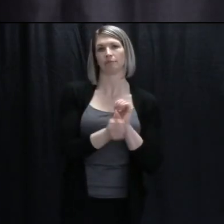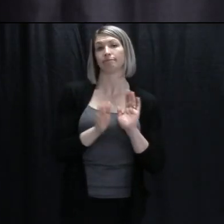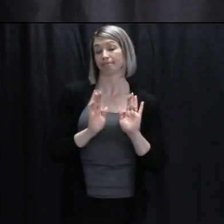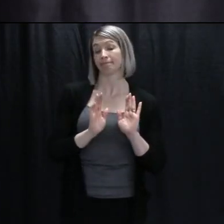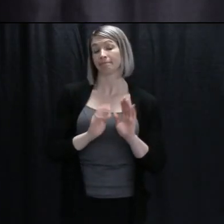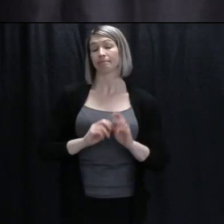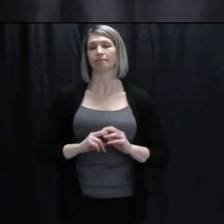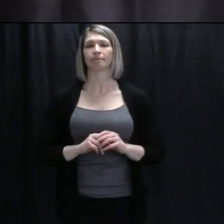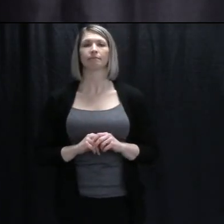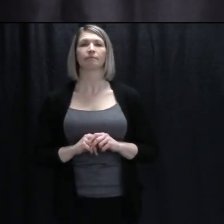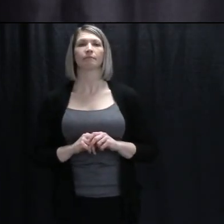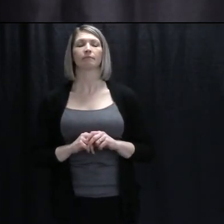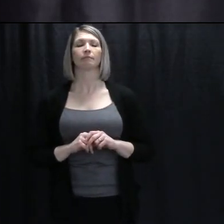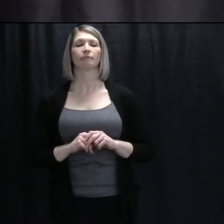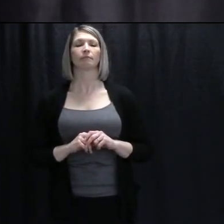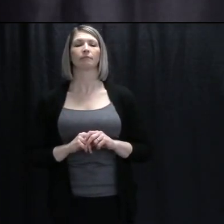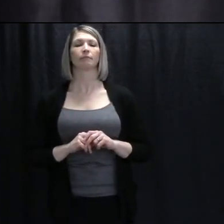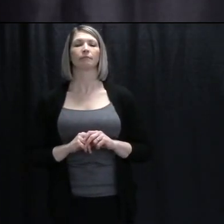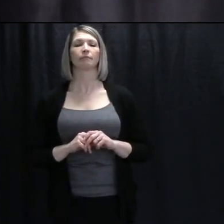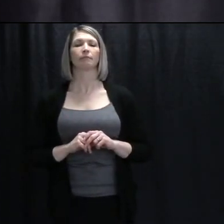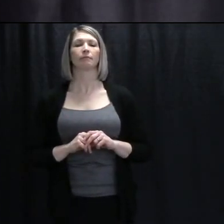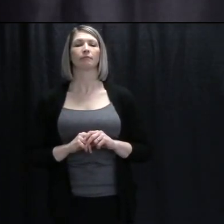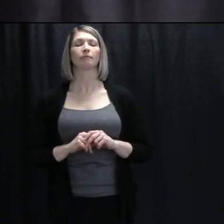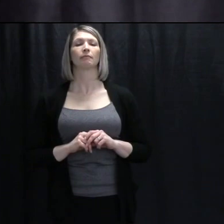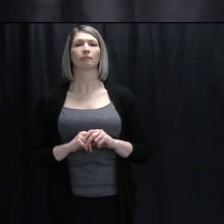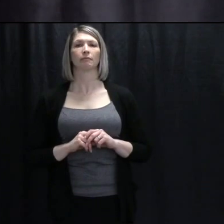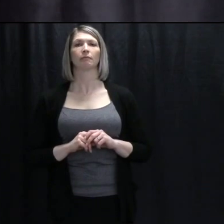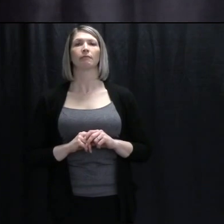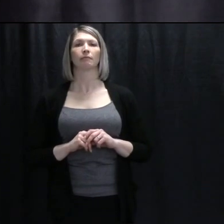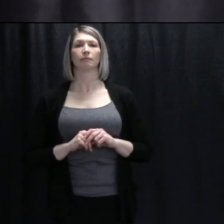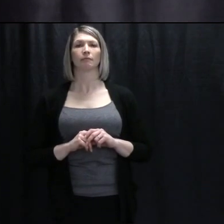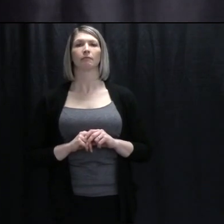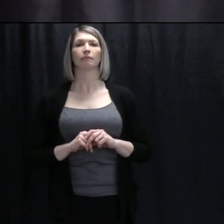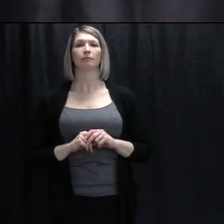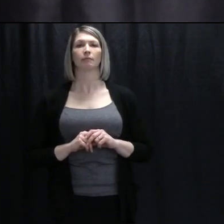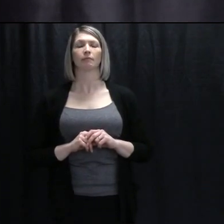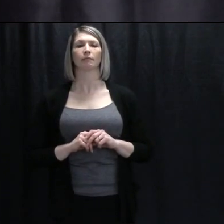And I've been seeing some questions from people regarding to,